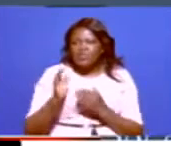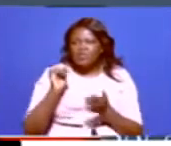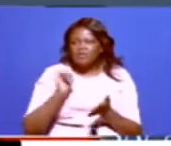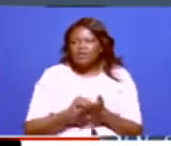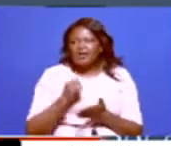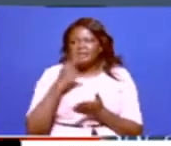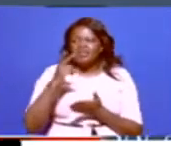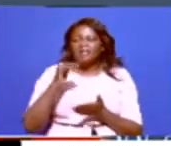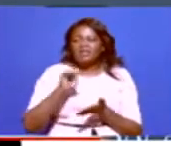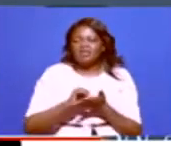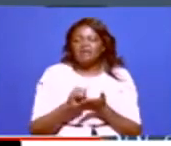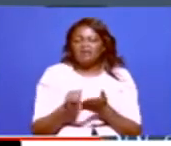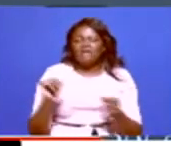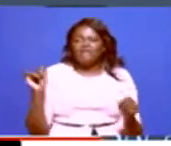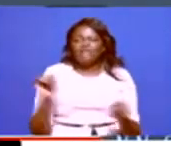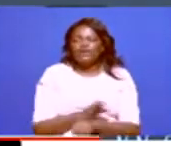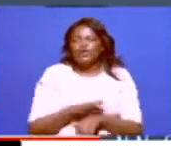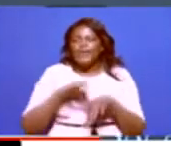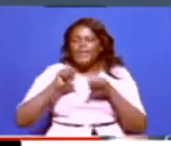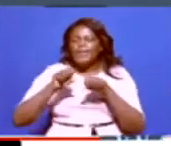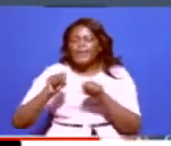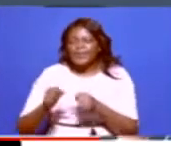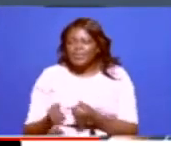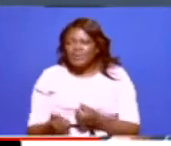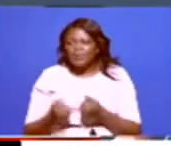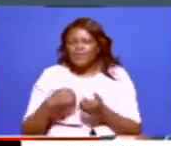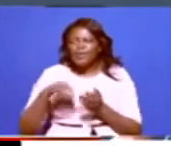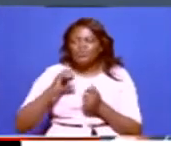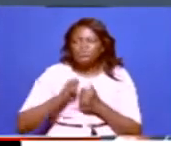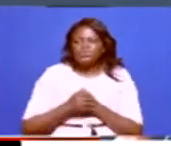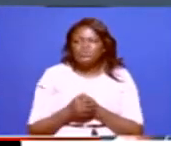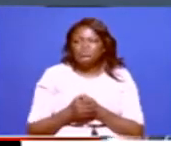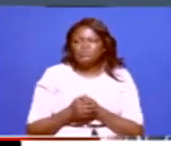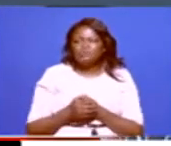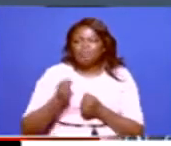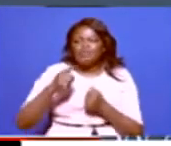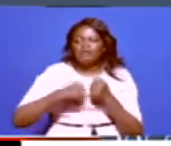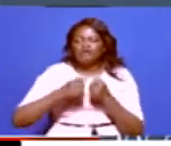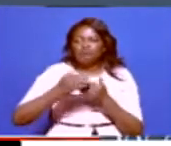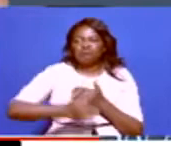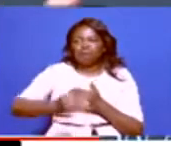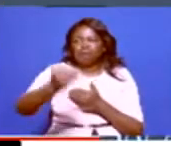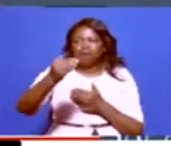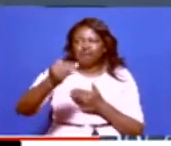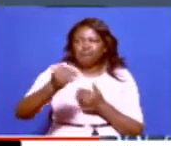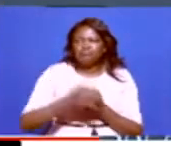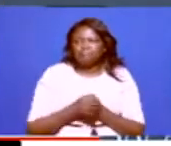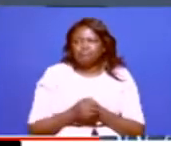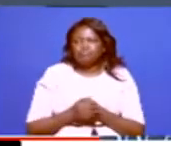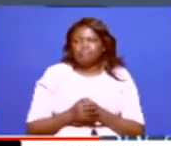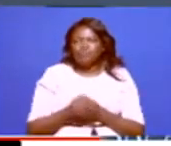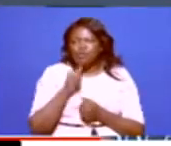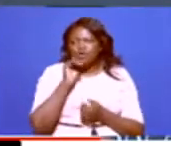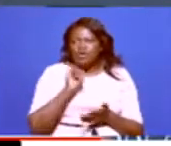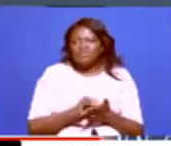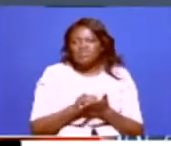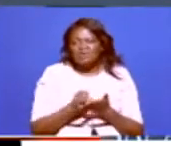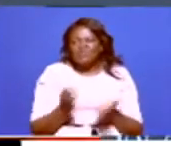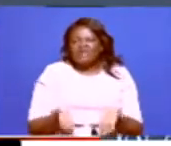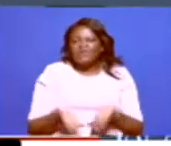our forward bookings, particularly from June onwards. But again, it's not that we've recovered